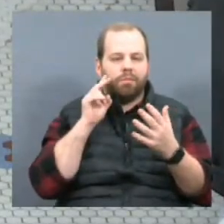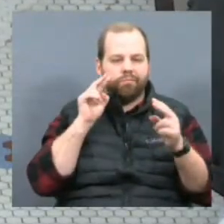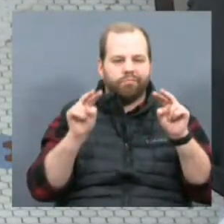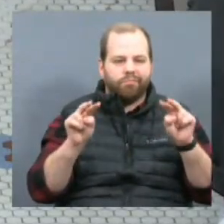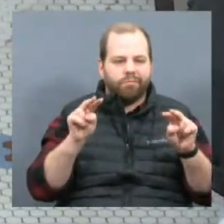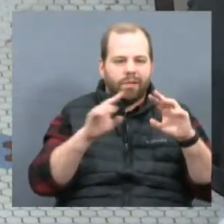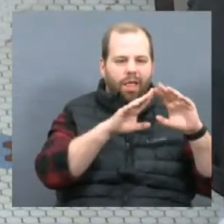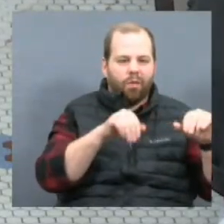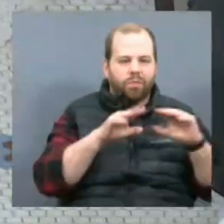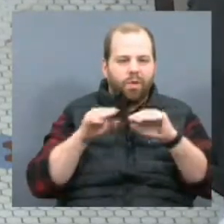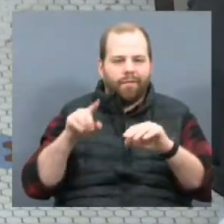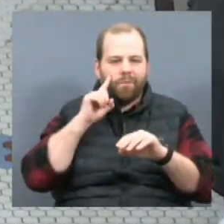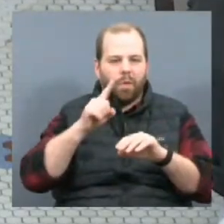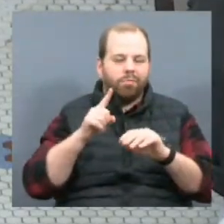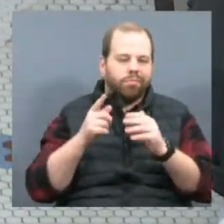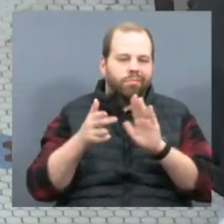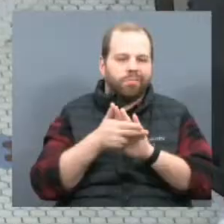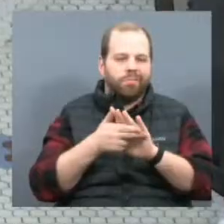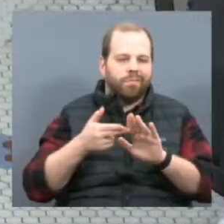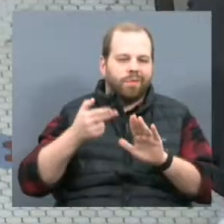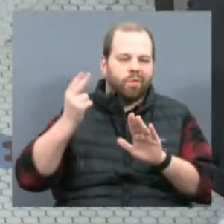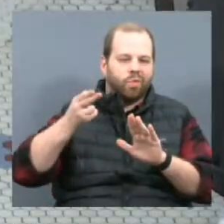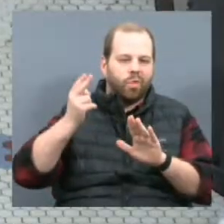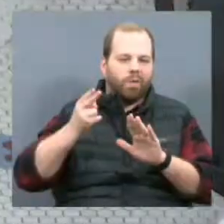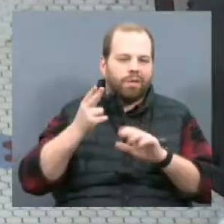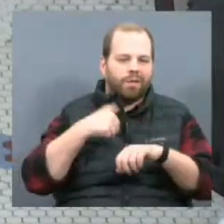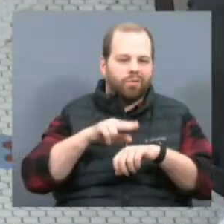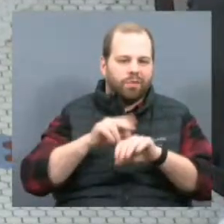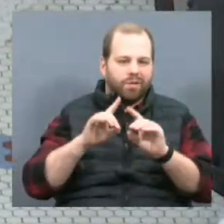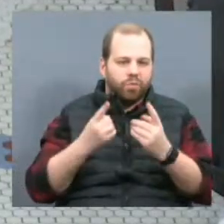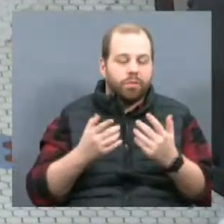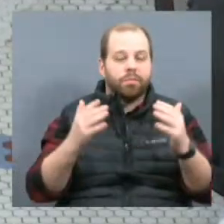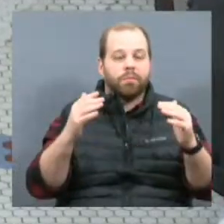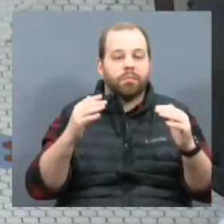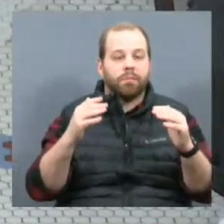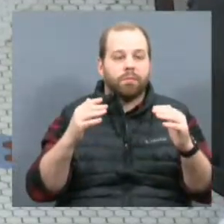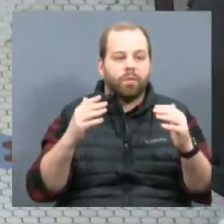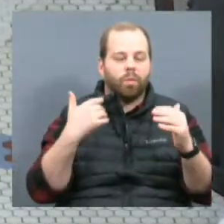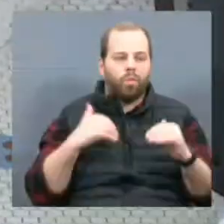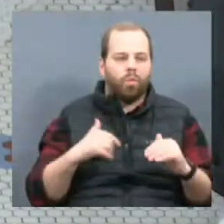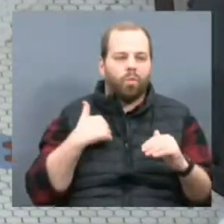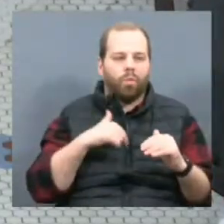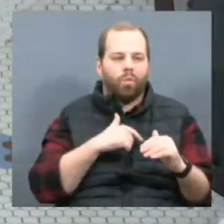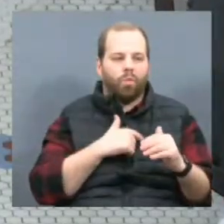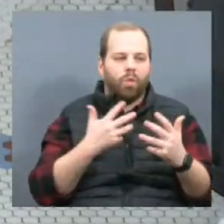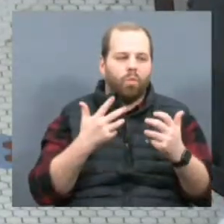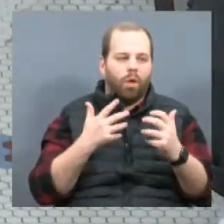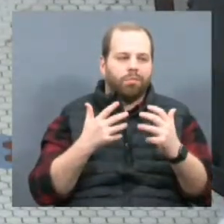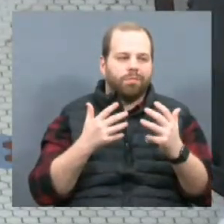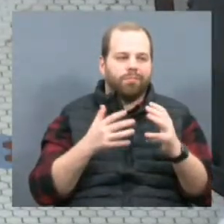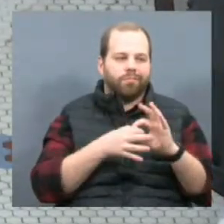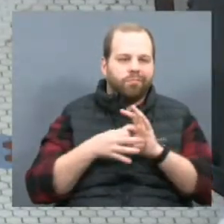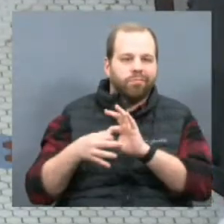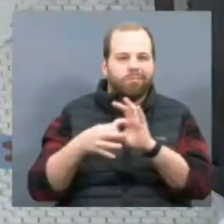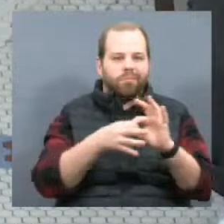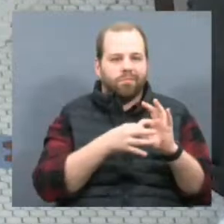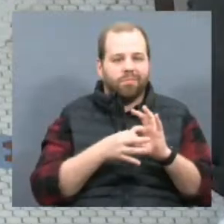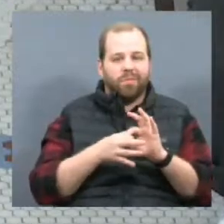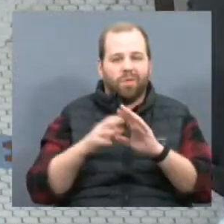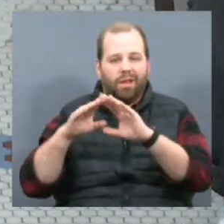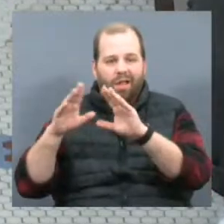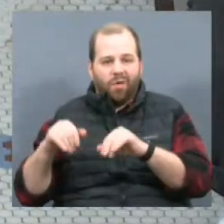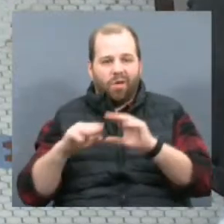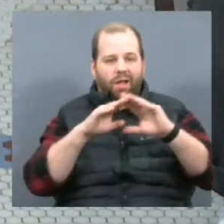District. Preserving historic homes strengthens the fabric of our communities, fostering a sense of place and continuity. The destruction of these